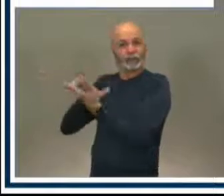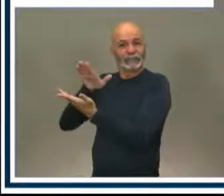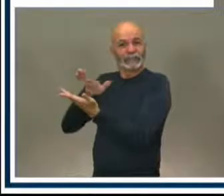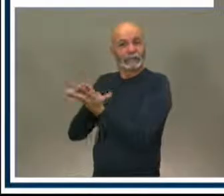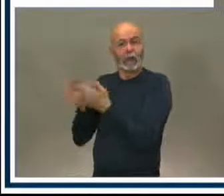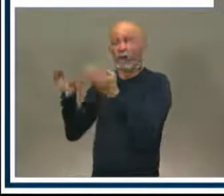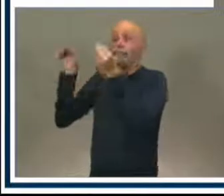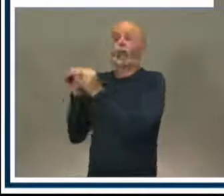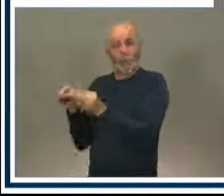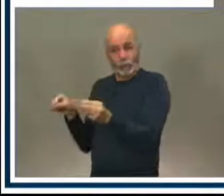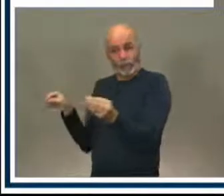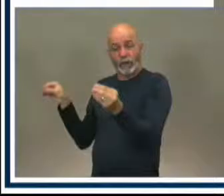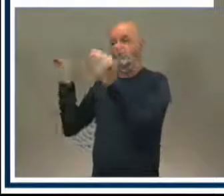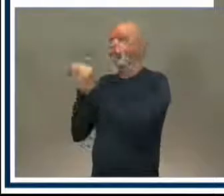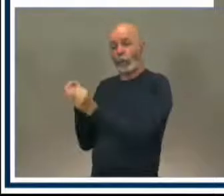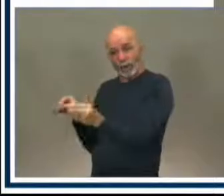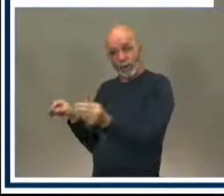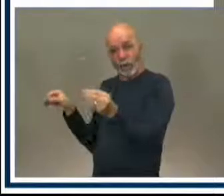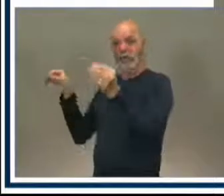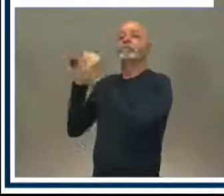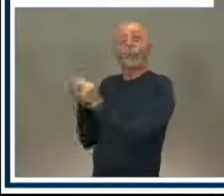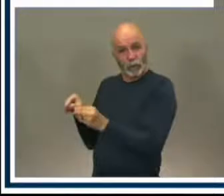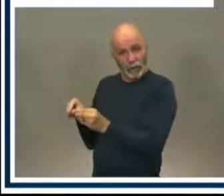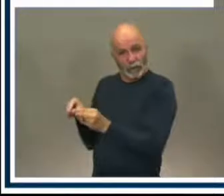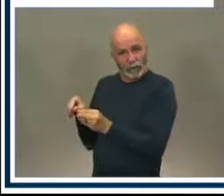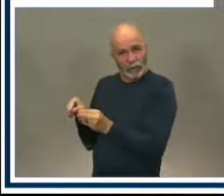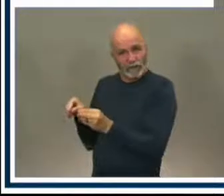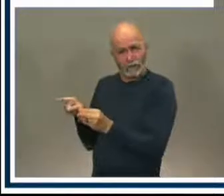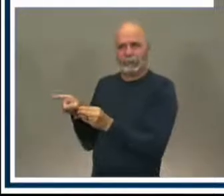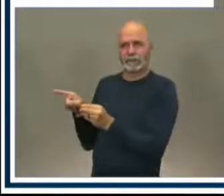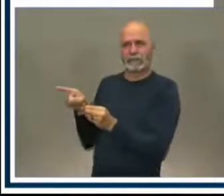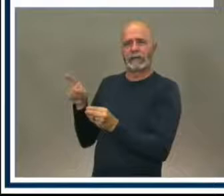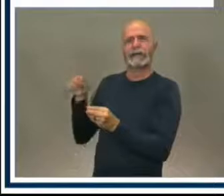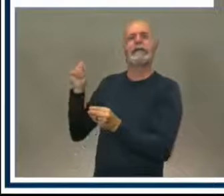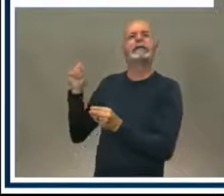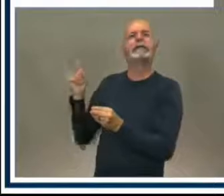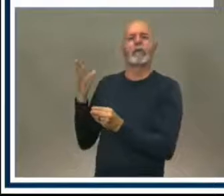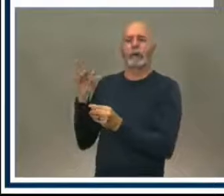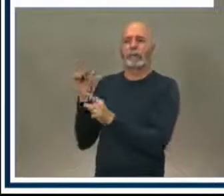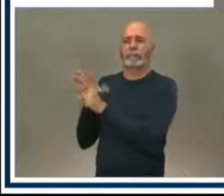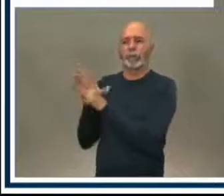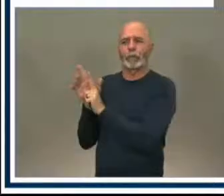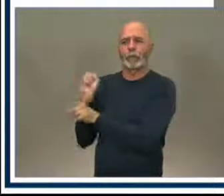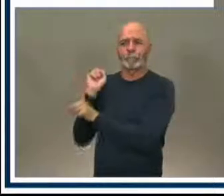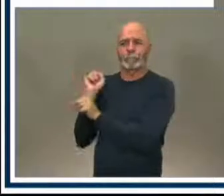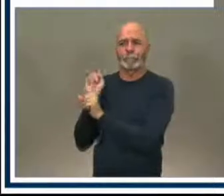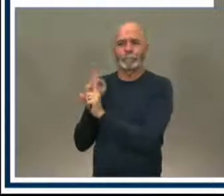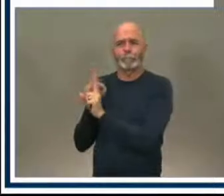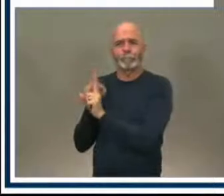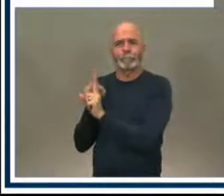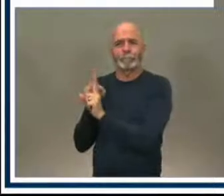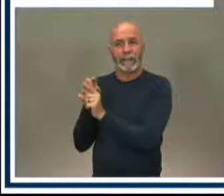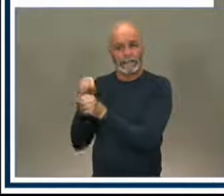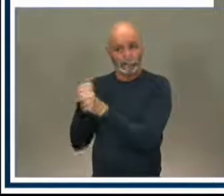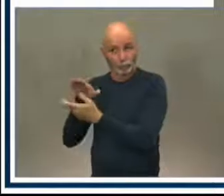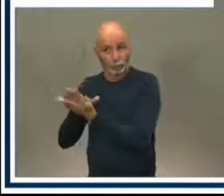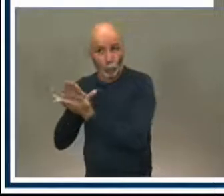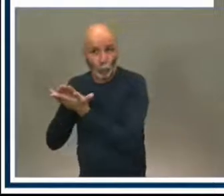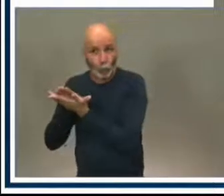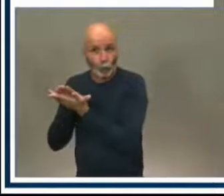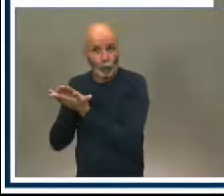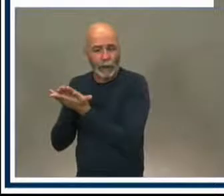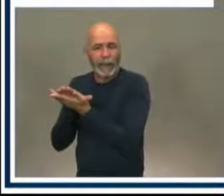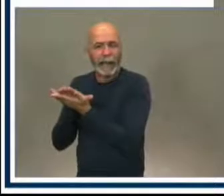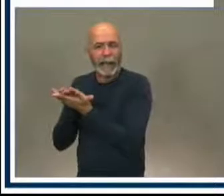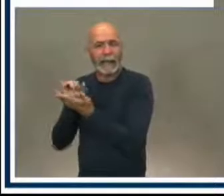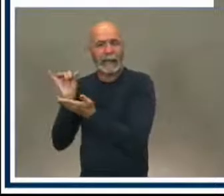shows up, and the only realistic explanation for their exposure was in the school, or when we have a case in a classroom,